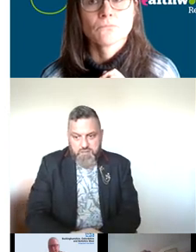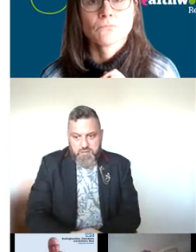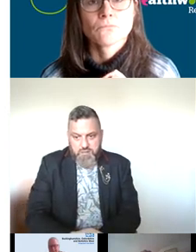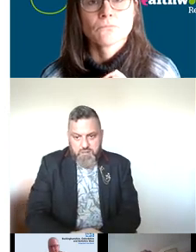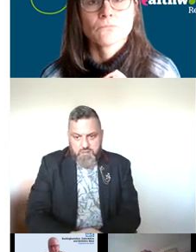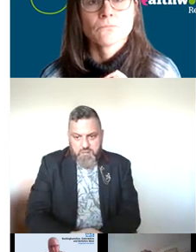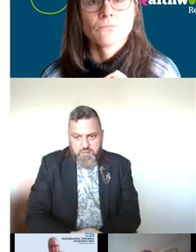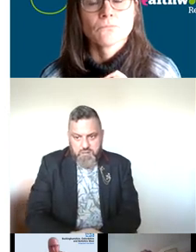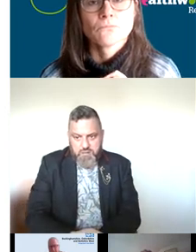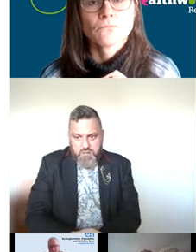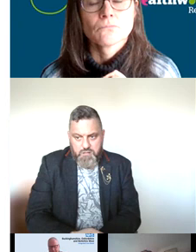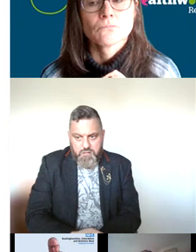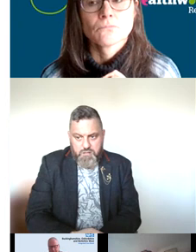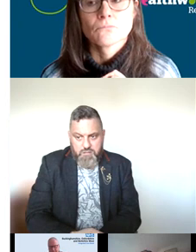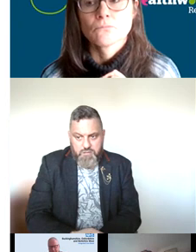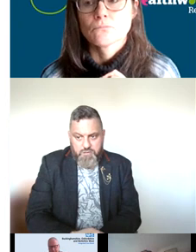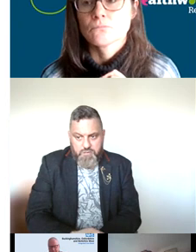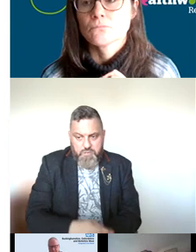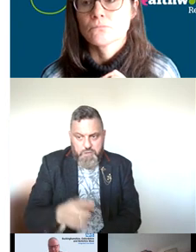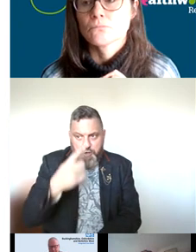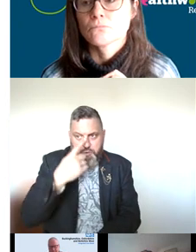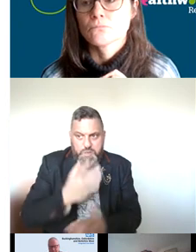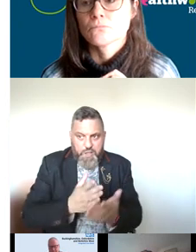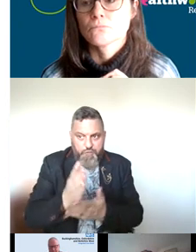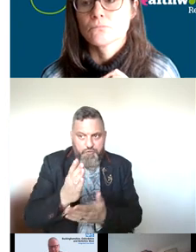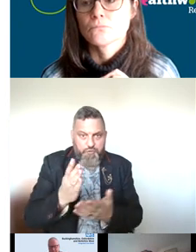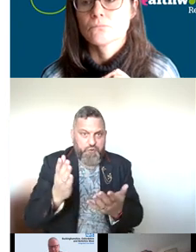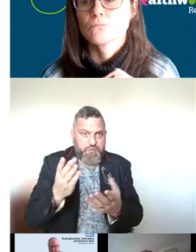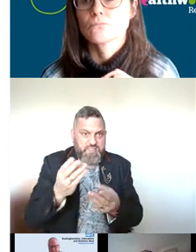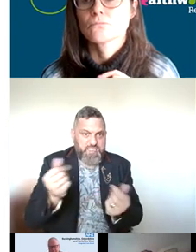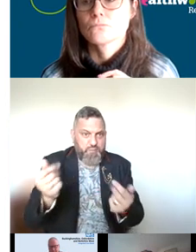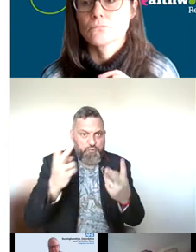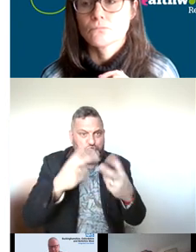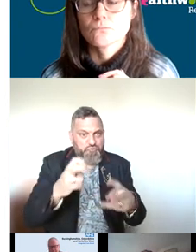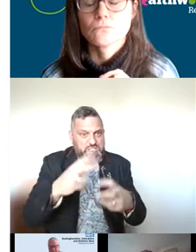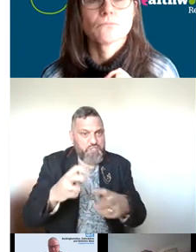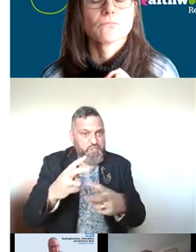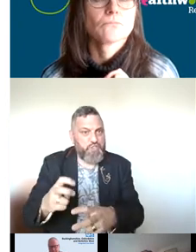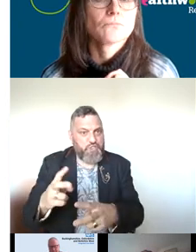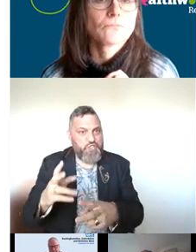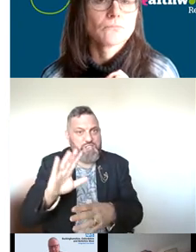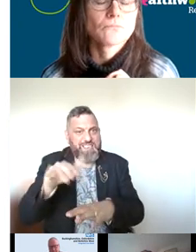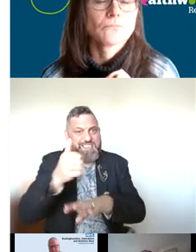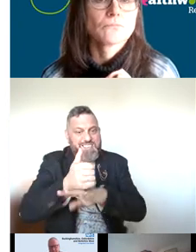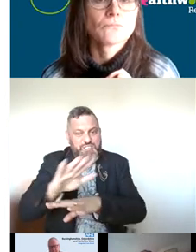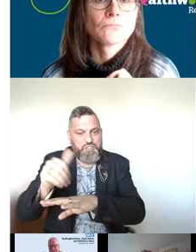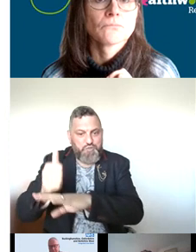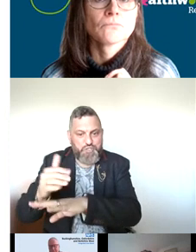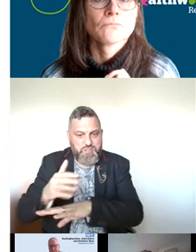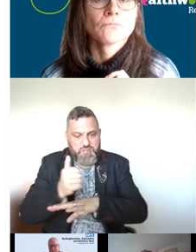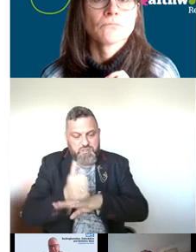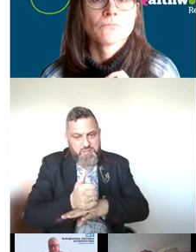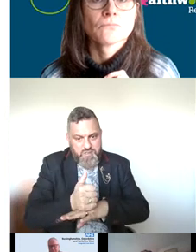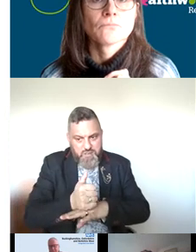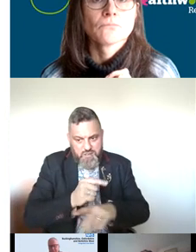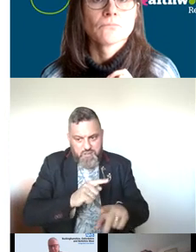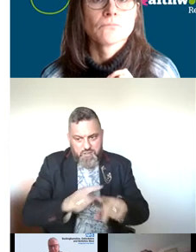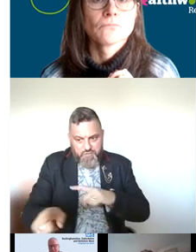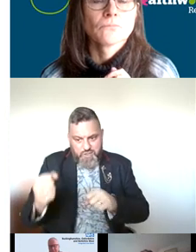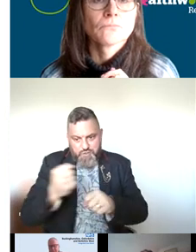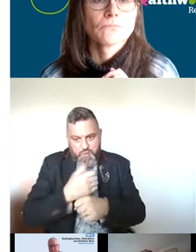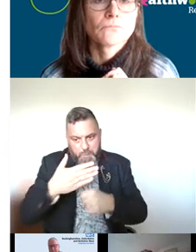that we might develop with some of our research and innovation institutions that we've got spread across the geography, and trying to do